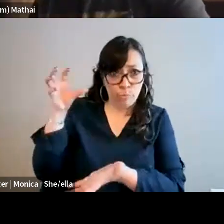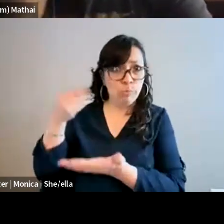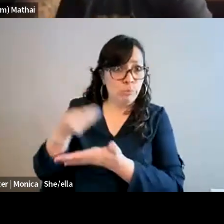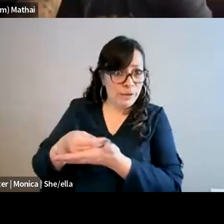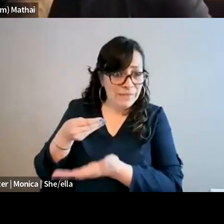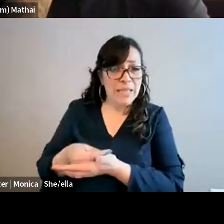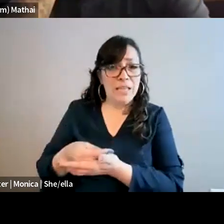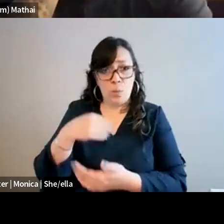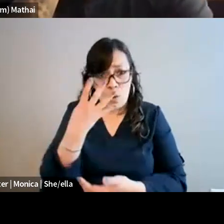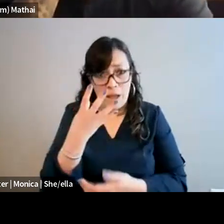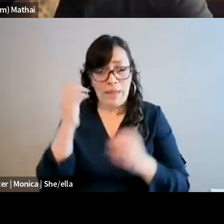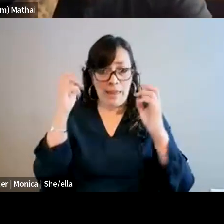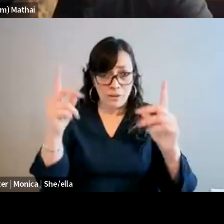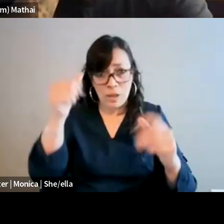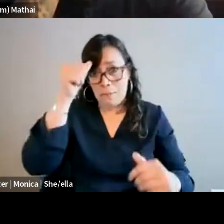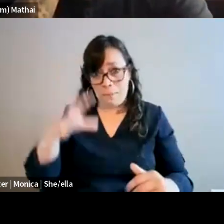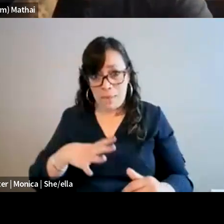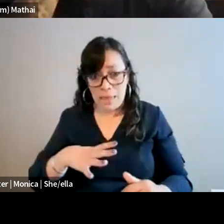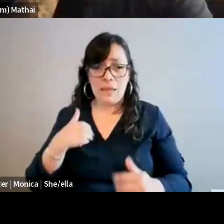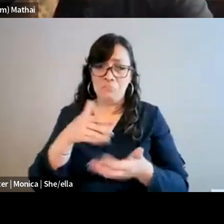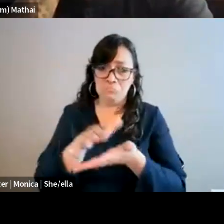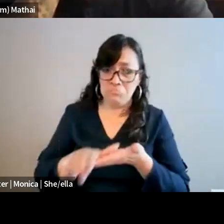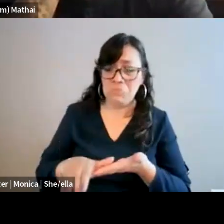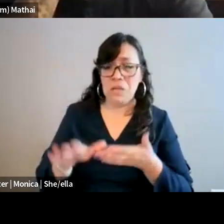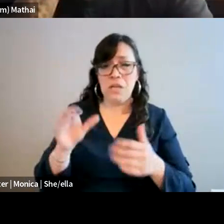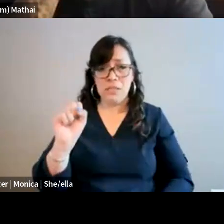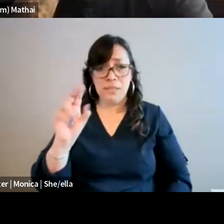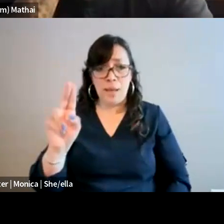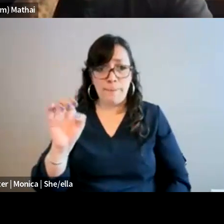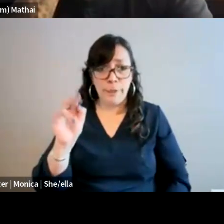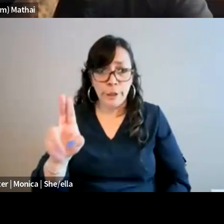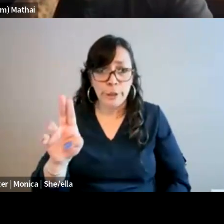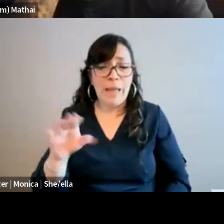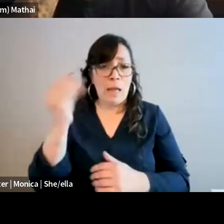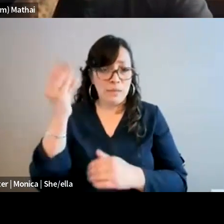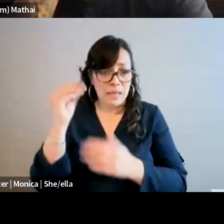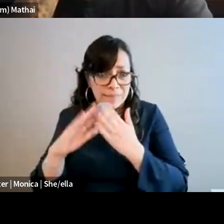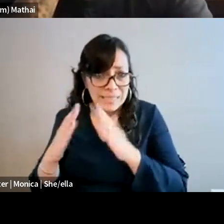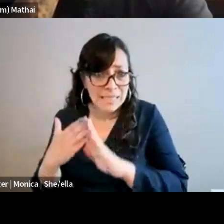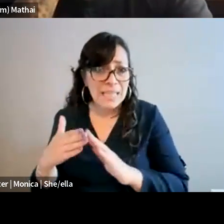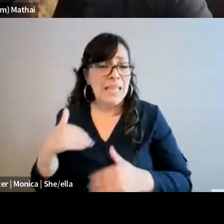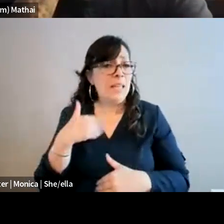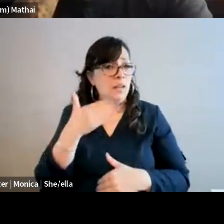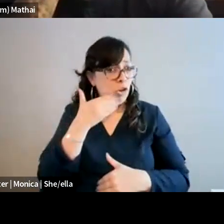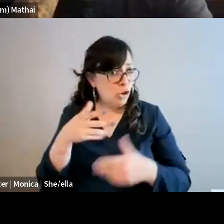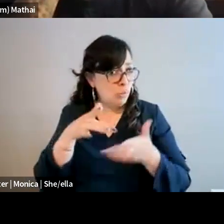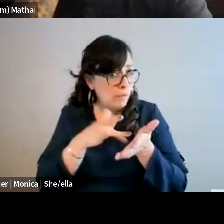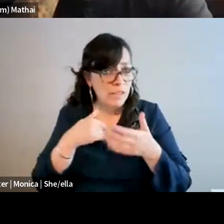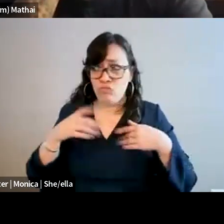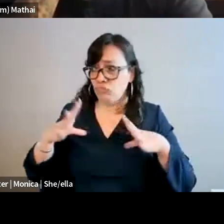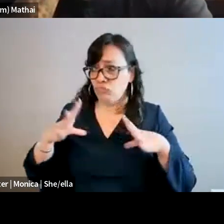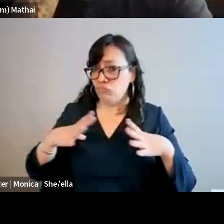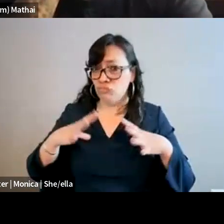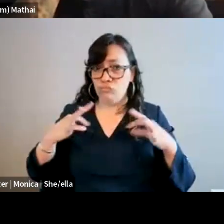educated white man in a nice city suburb, you know, really all the sort of good fortune and privileges that